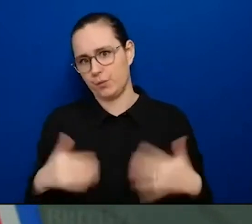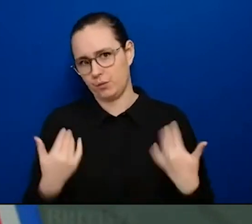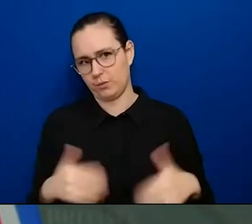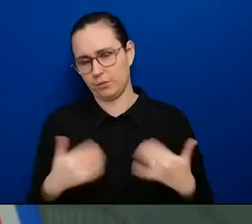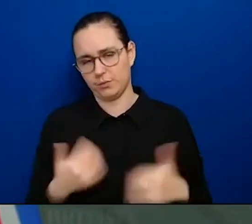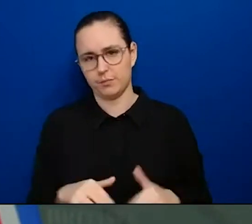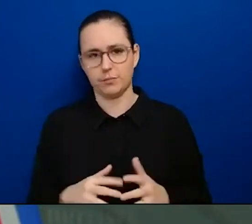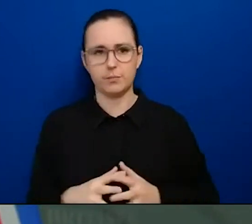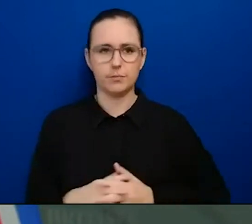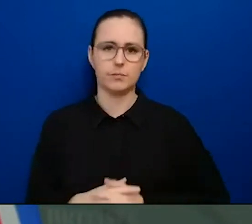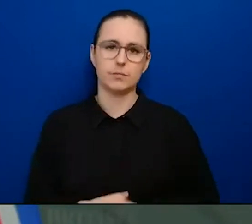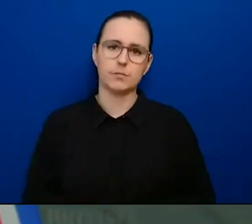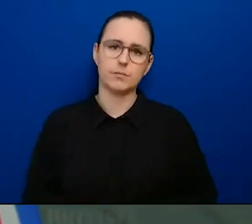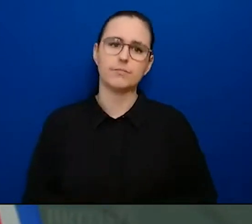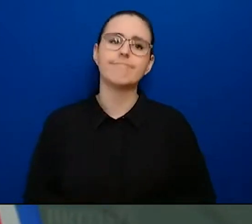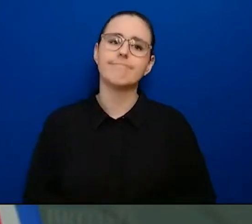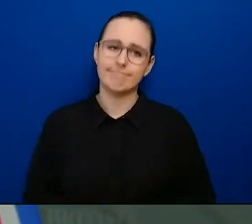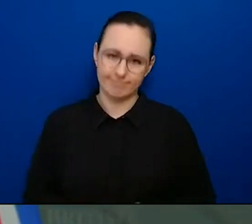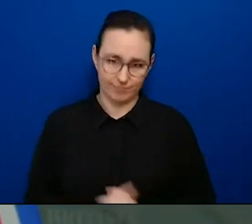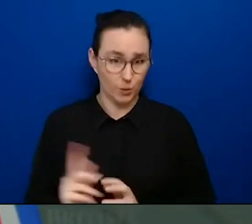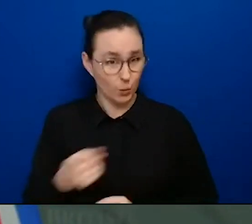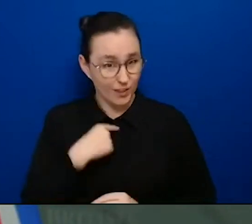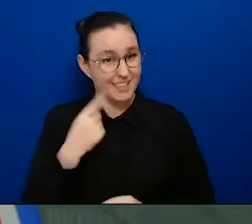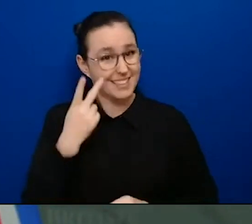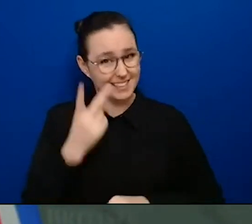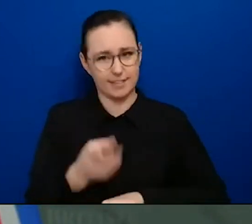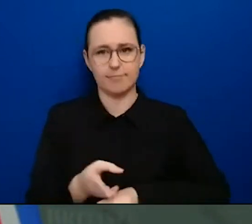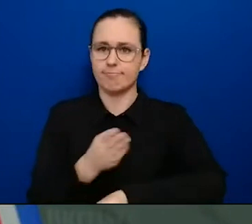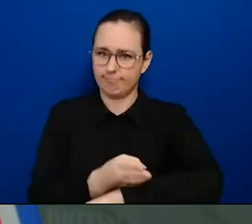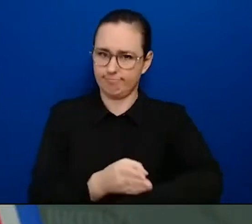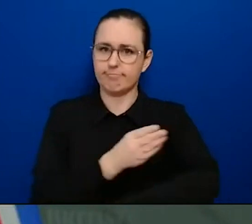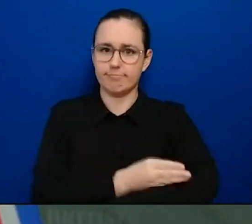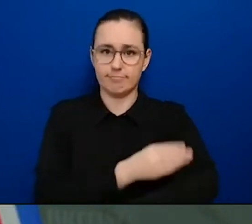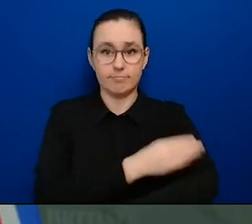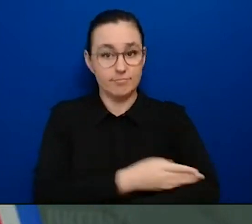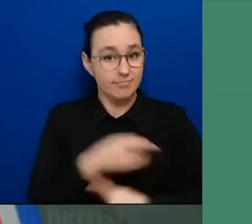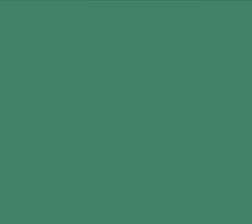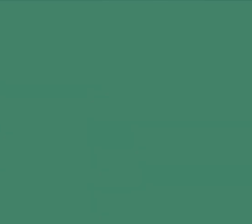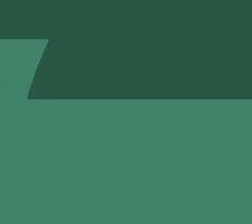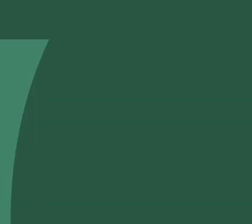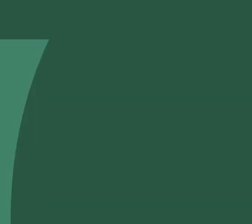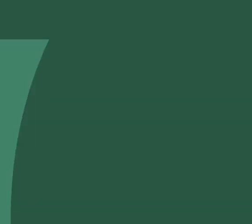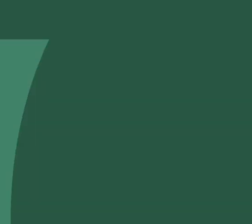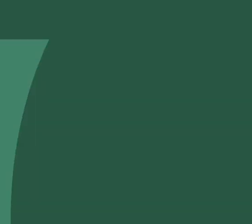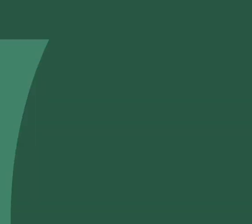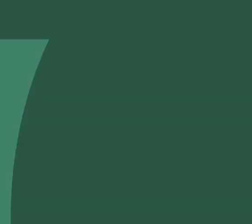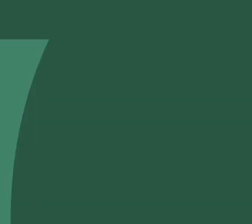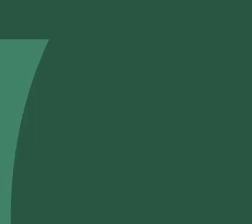Villa, but you can see the progress that's been made in part related to these measures.